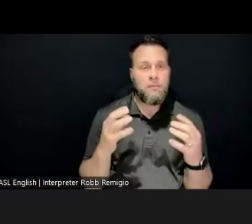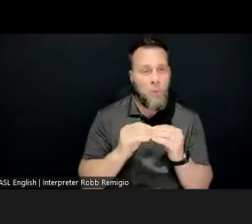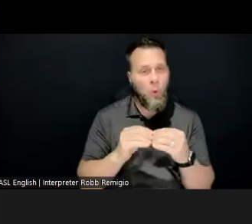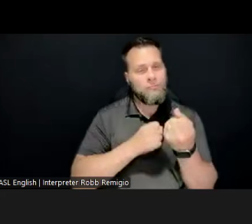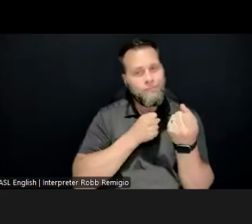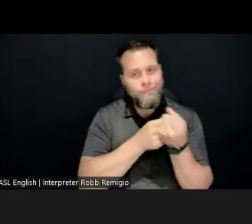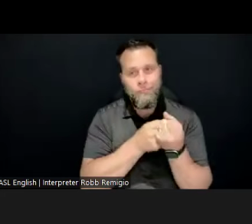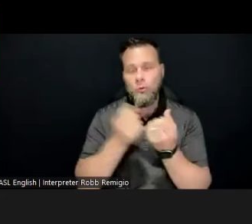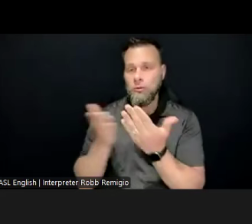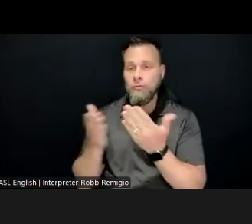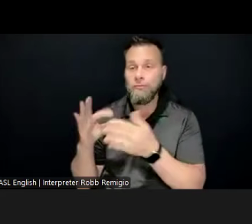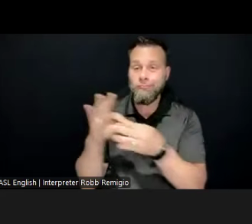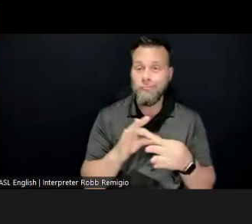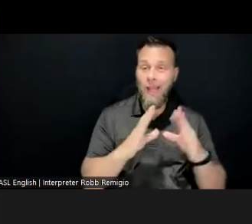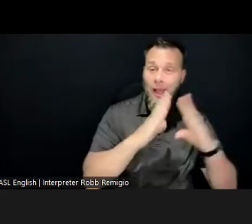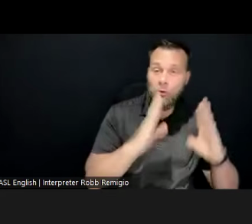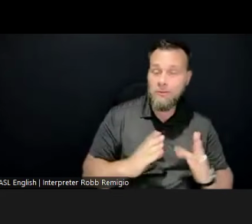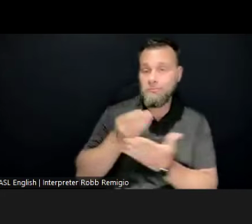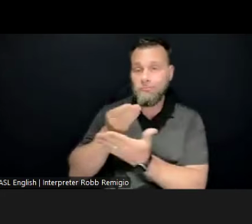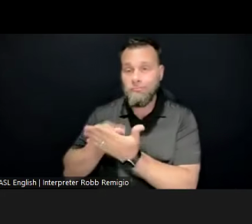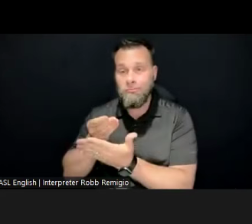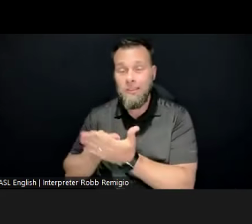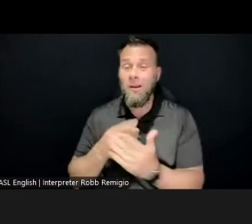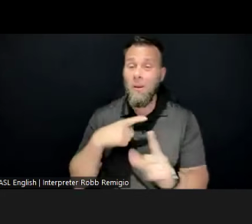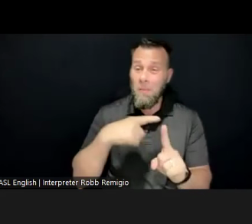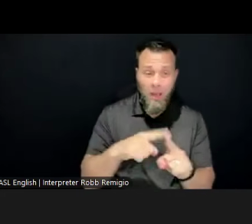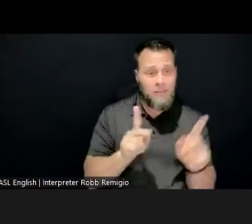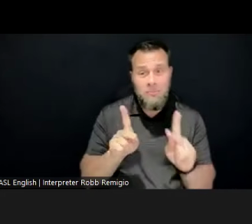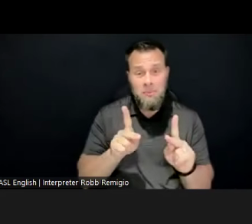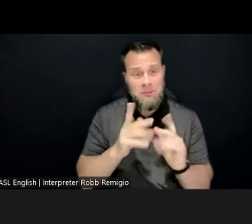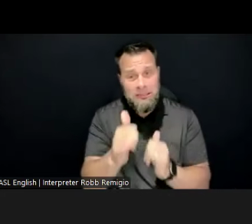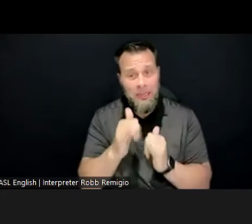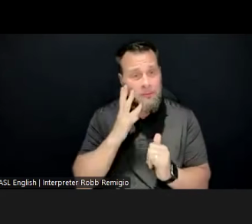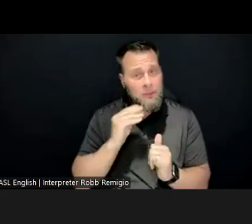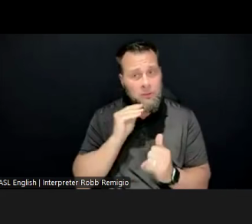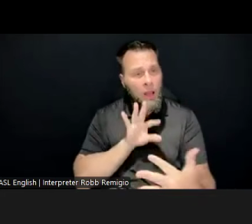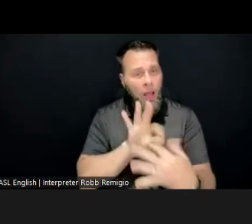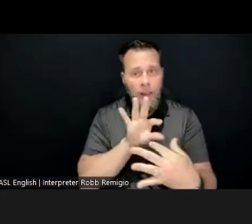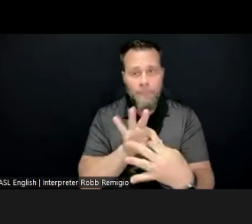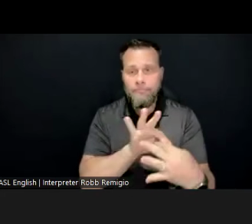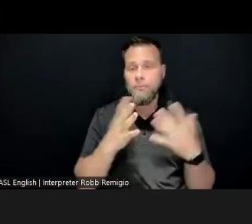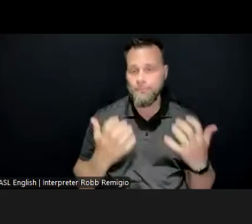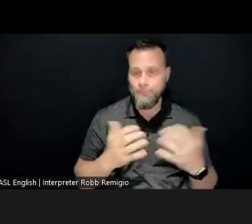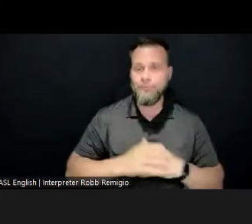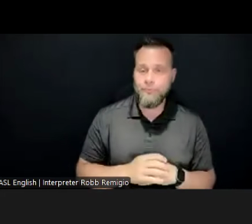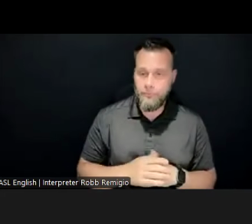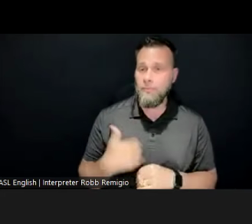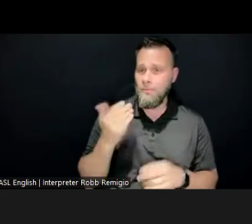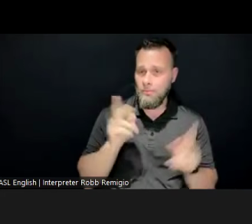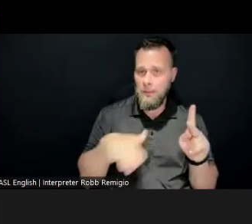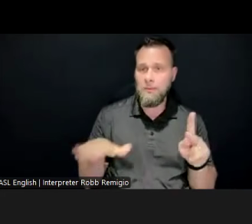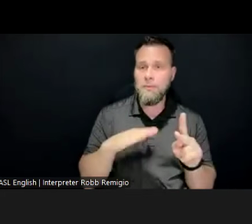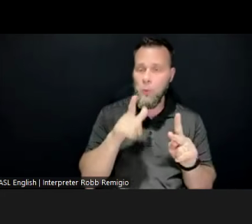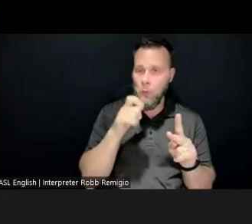to housing, finances, and connection to peers with similar experiences. And hearing again from young people with lived